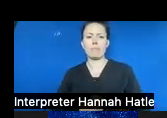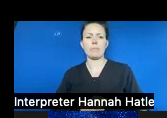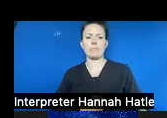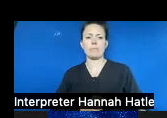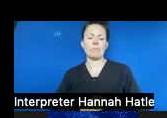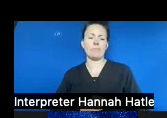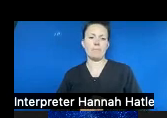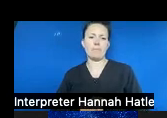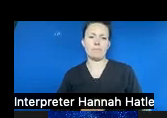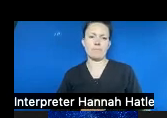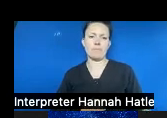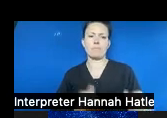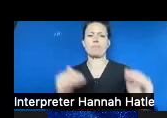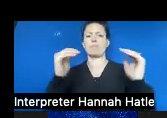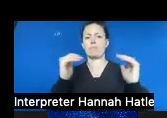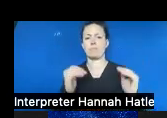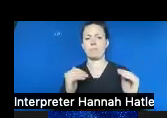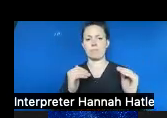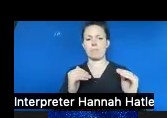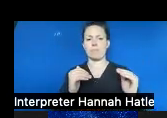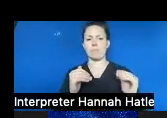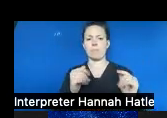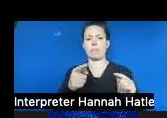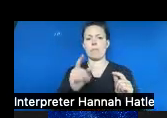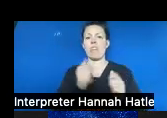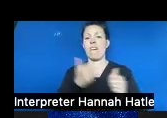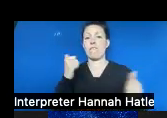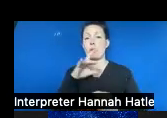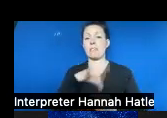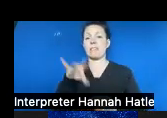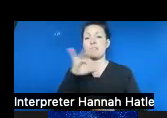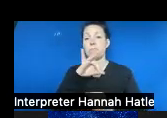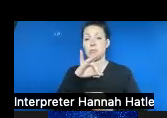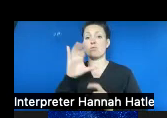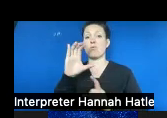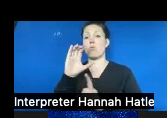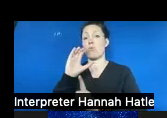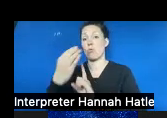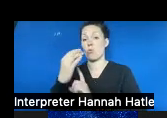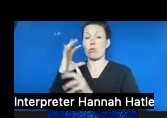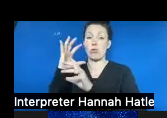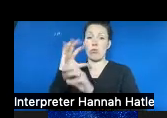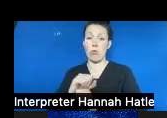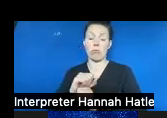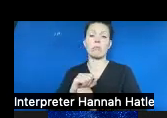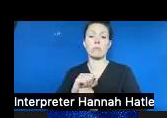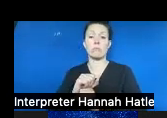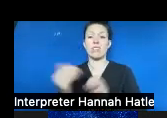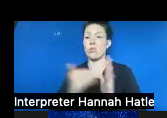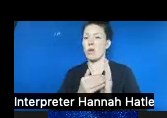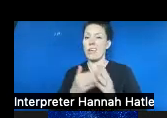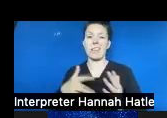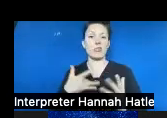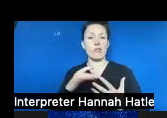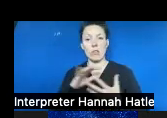to. And then also avoidance of spiritual and cultural traditions. Again, damaged goods, not feeling worthy. I